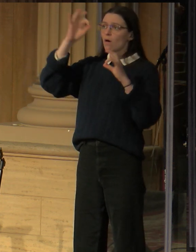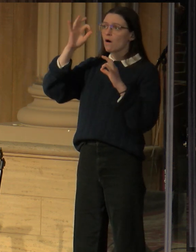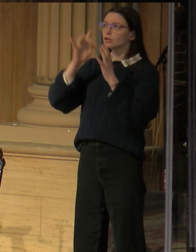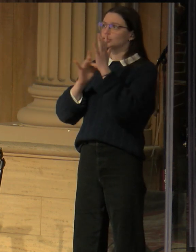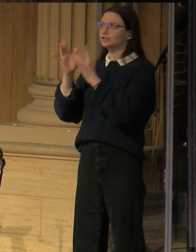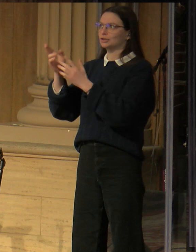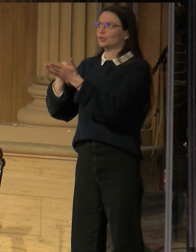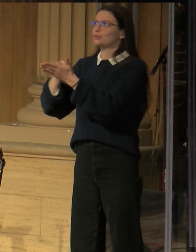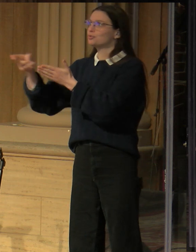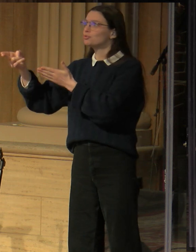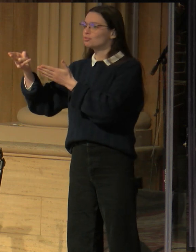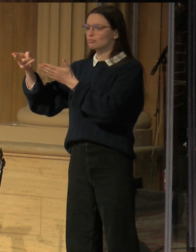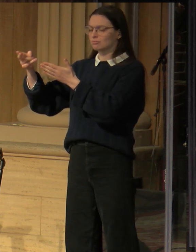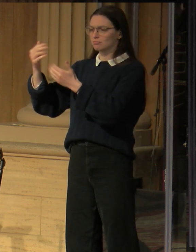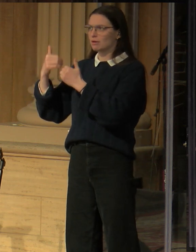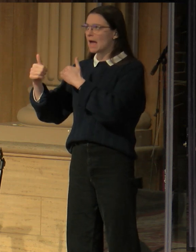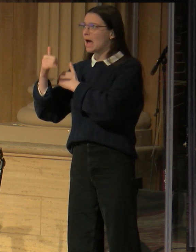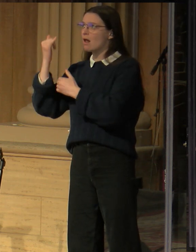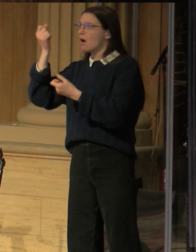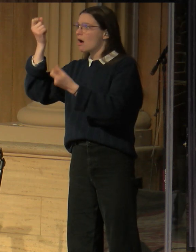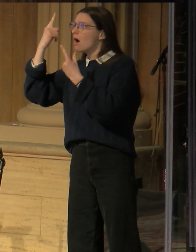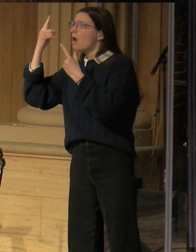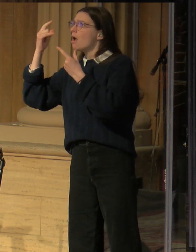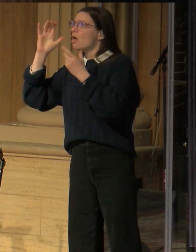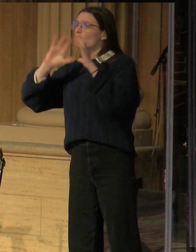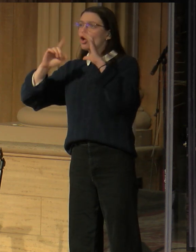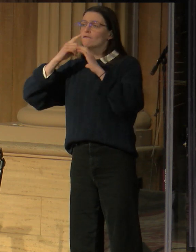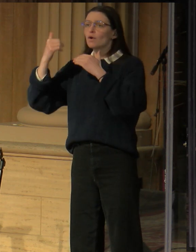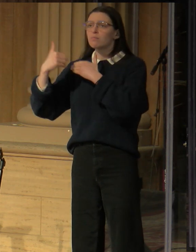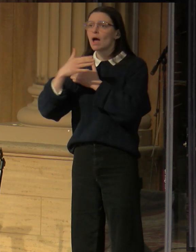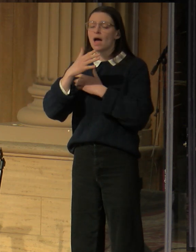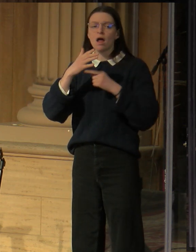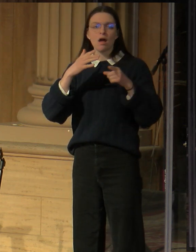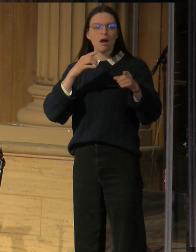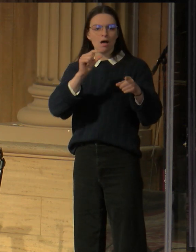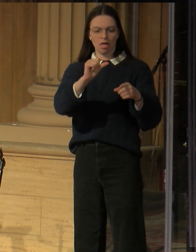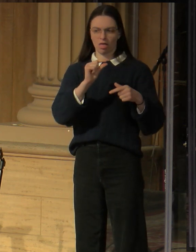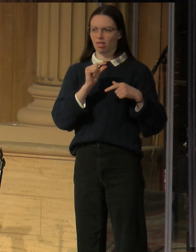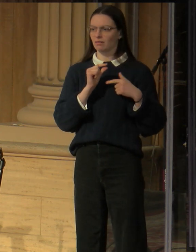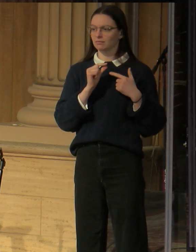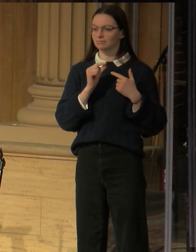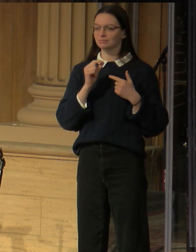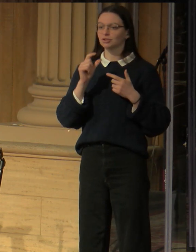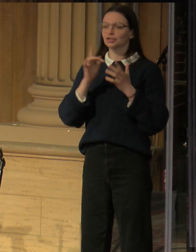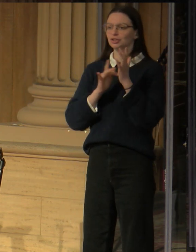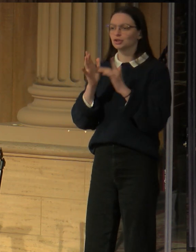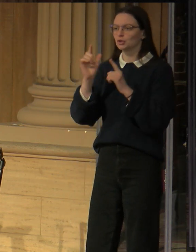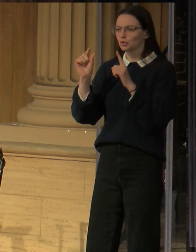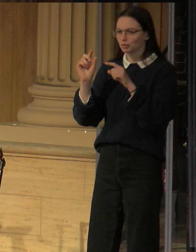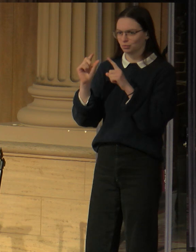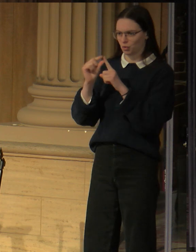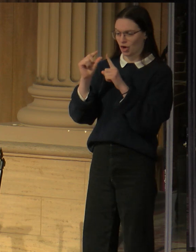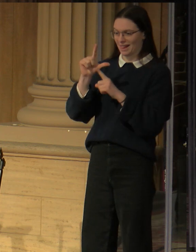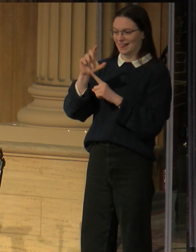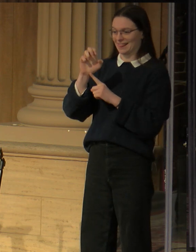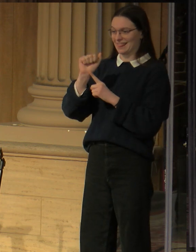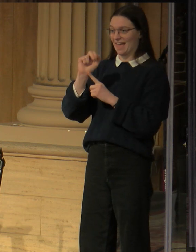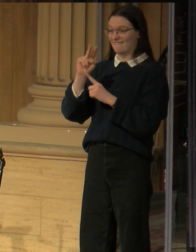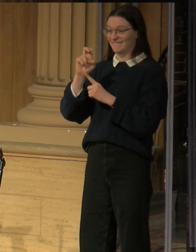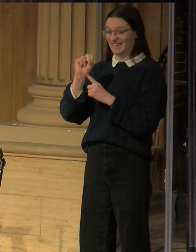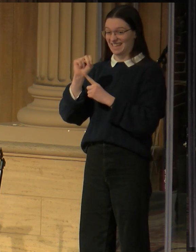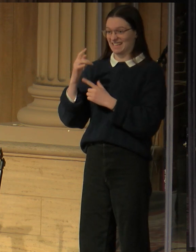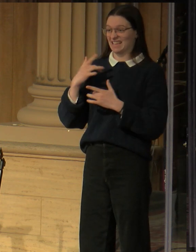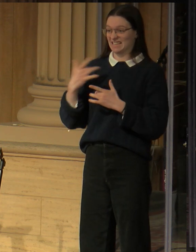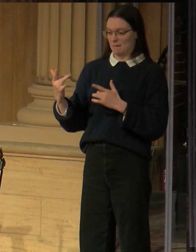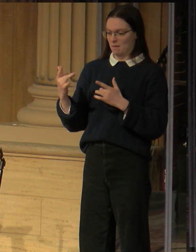all. And again, because Jesus uses the word leaven to describe their teaching and not just bread, this means that it's something that spreads